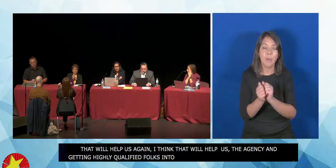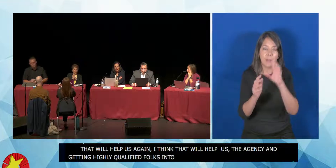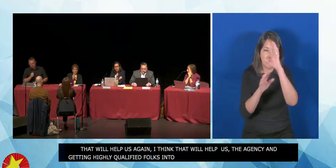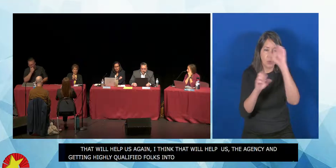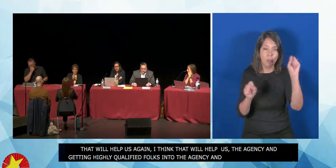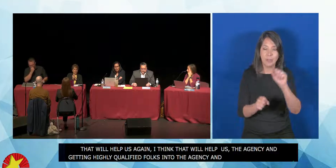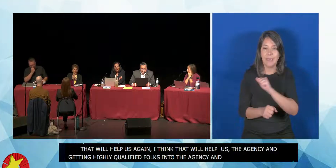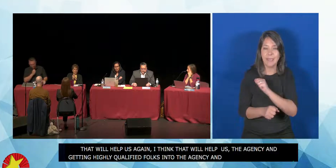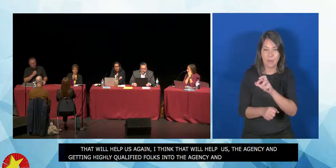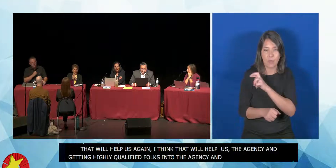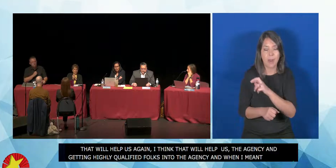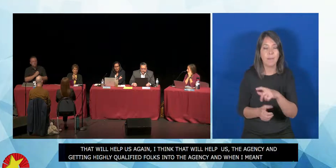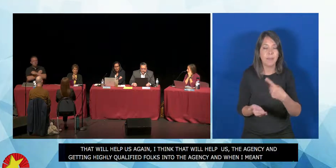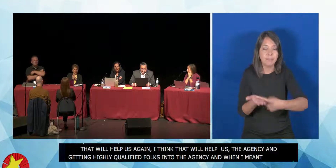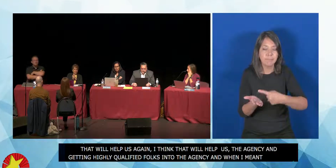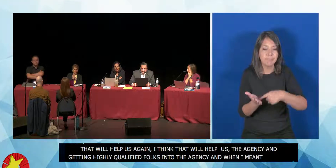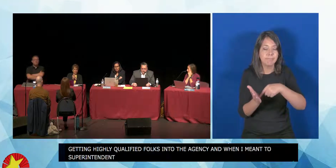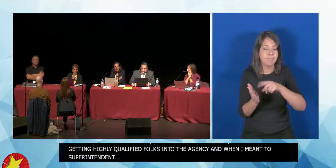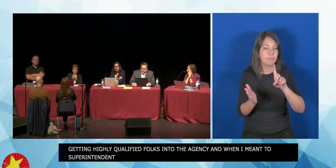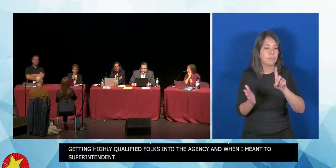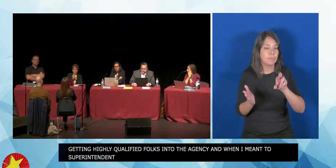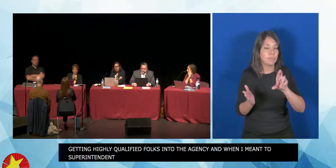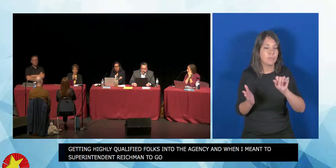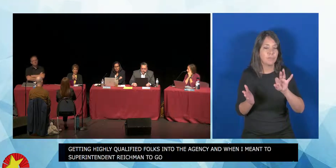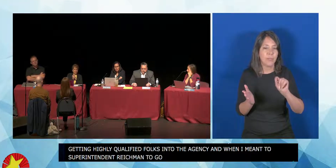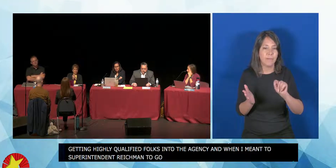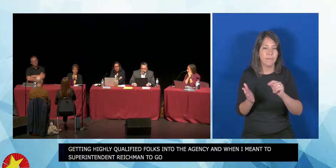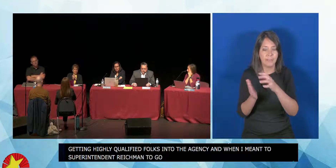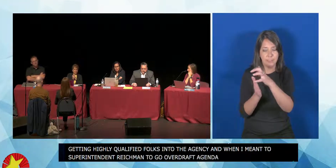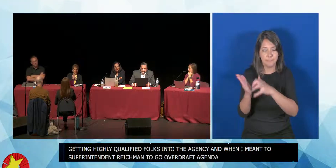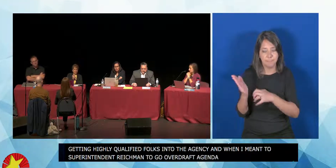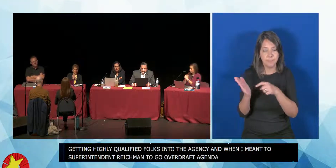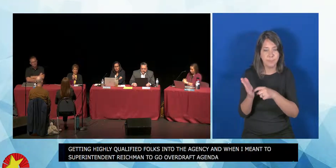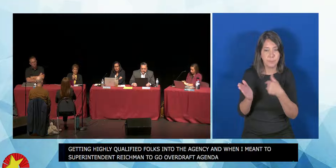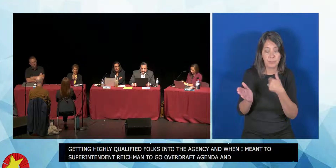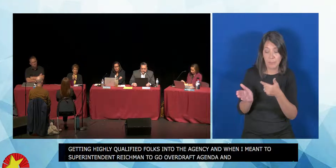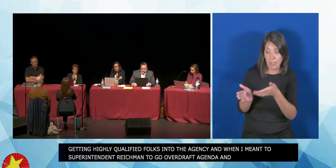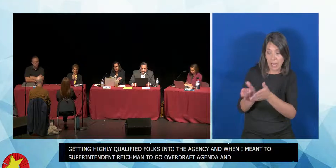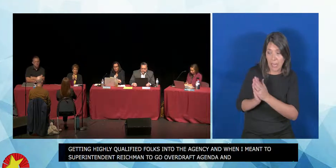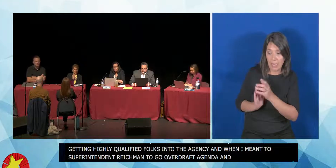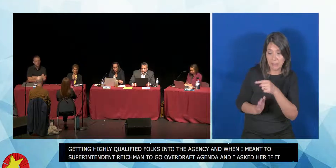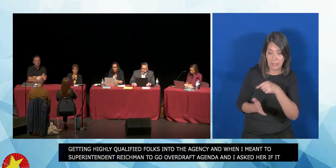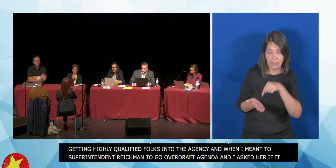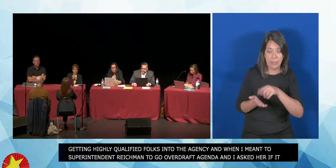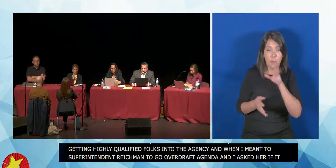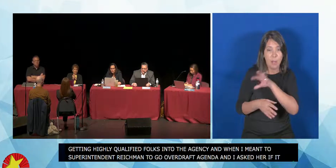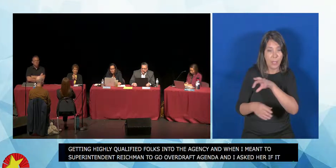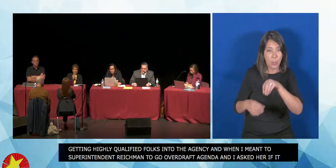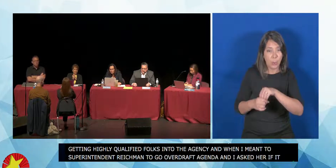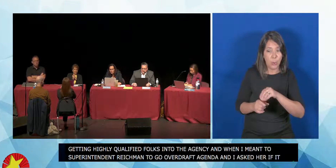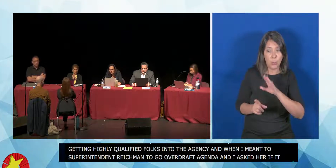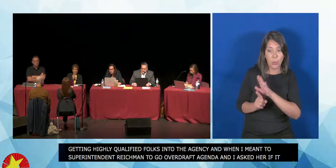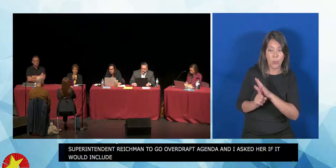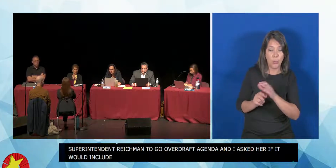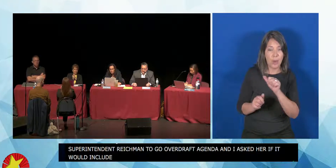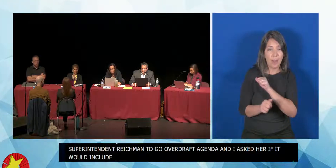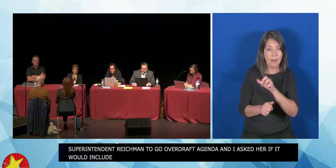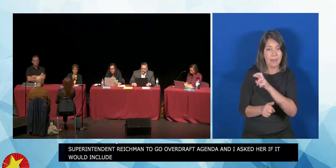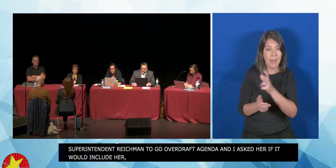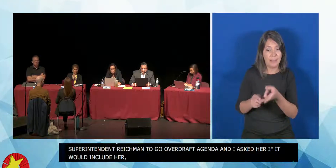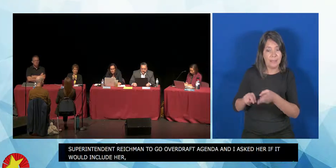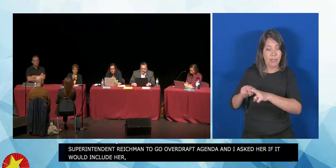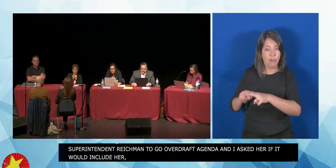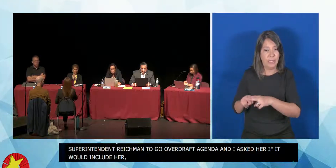draft agenda, I asked her if it would include her, and she said she wasn't sure. So we looked into